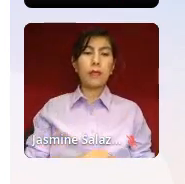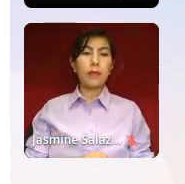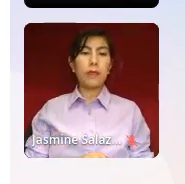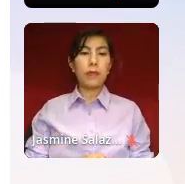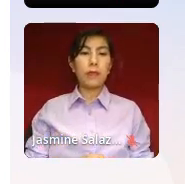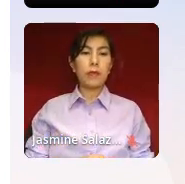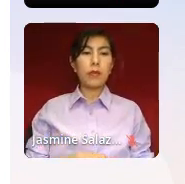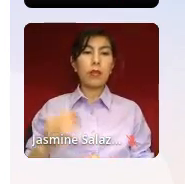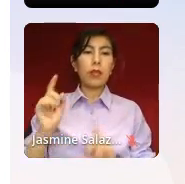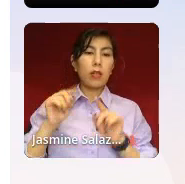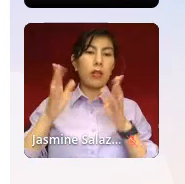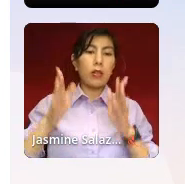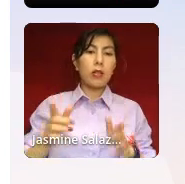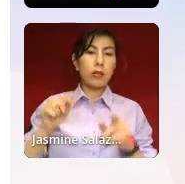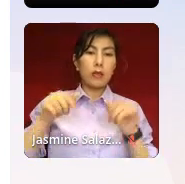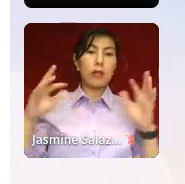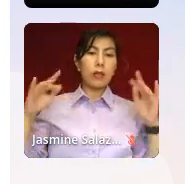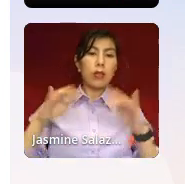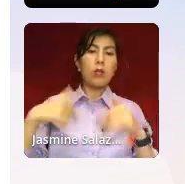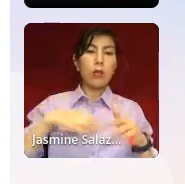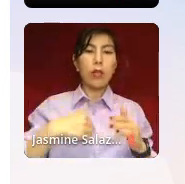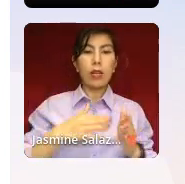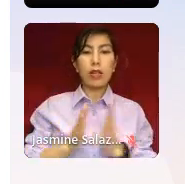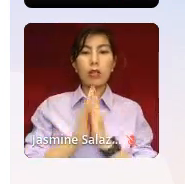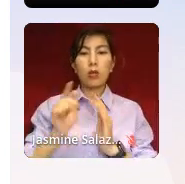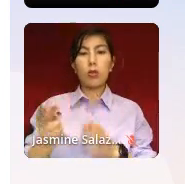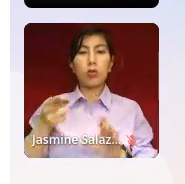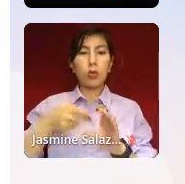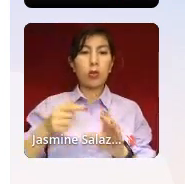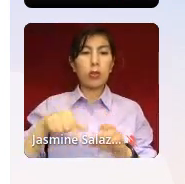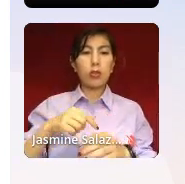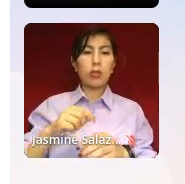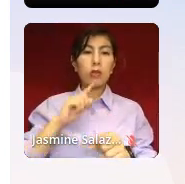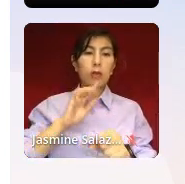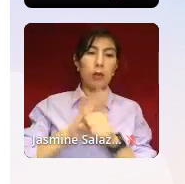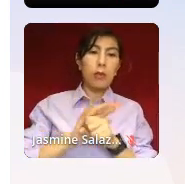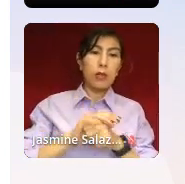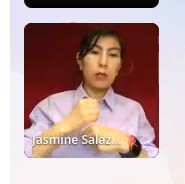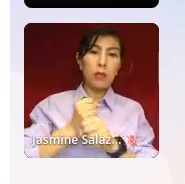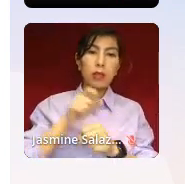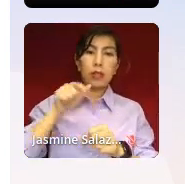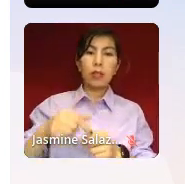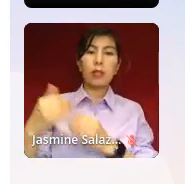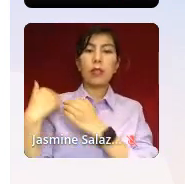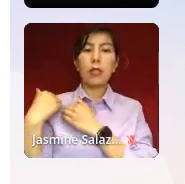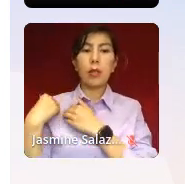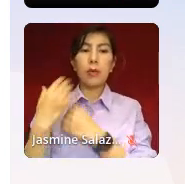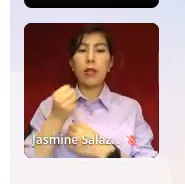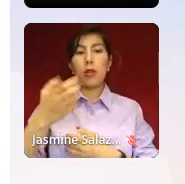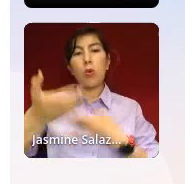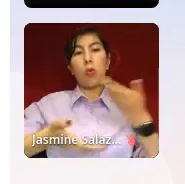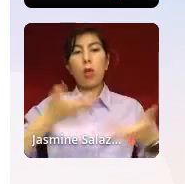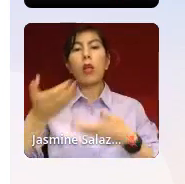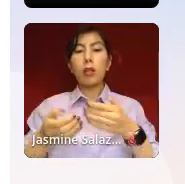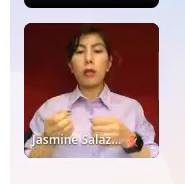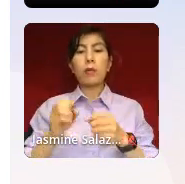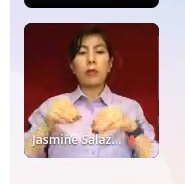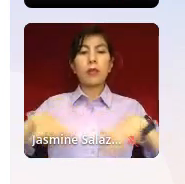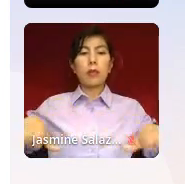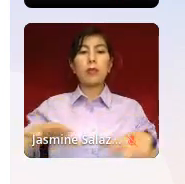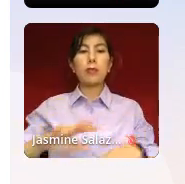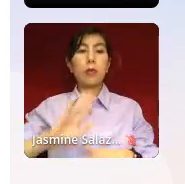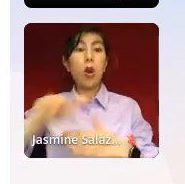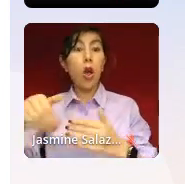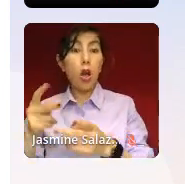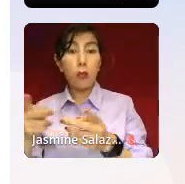this summit, we ask that you join us in committing to making this an accountable and welcoming space. In all places where